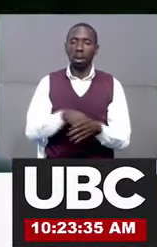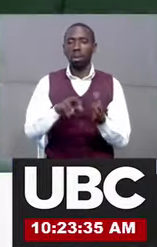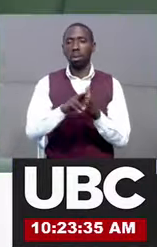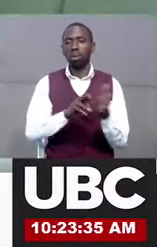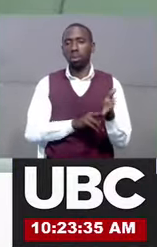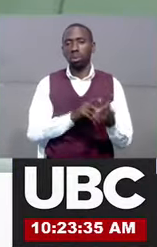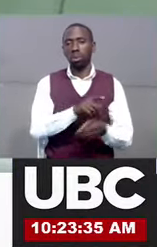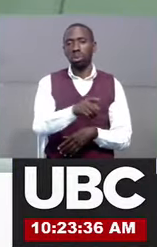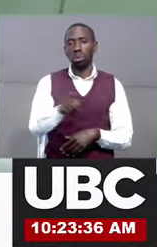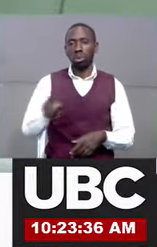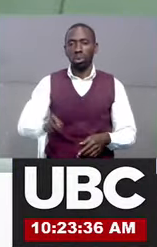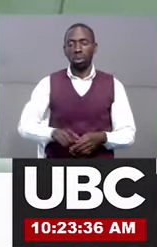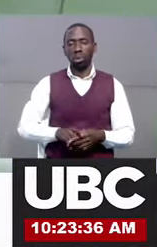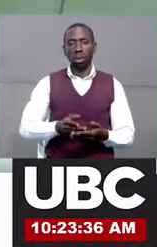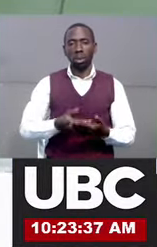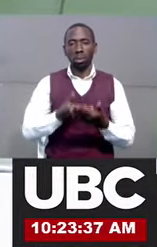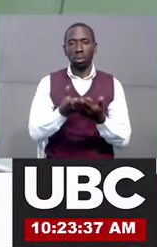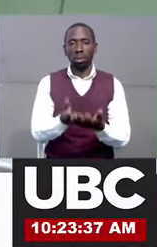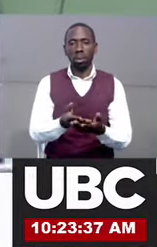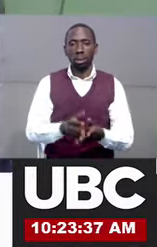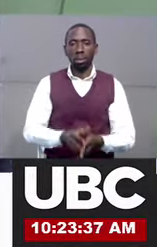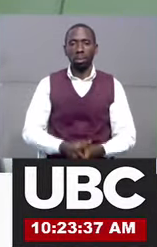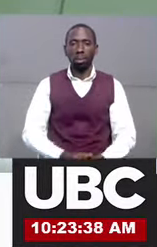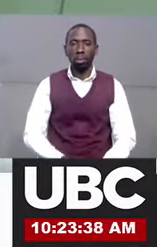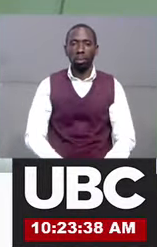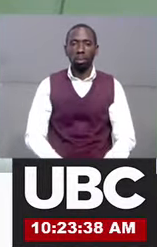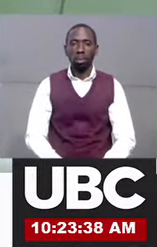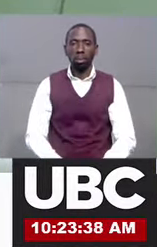you. I submit your right honourable speaker.